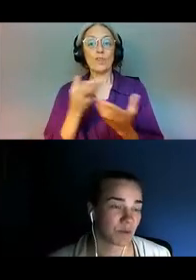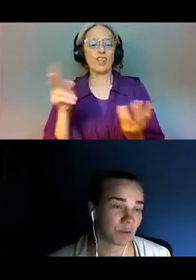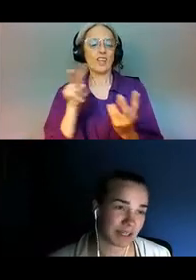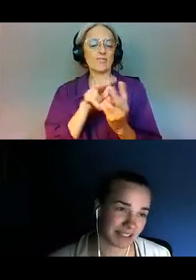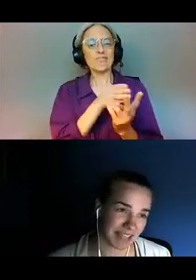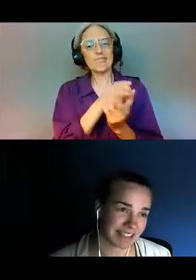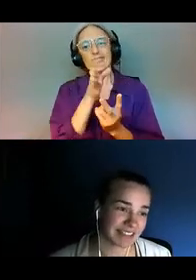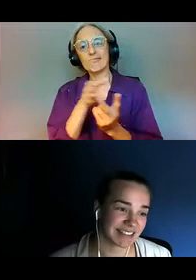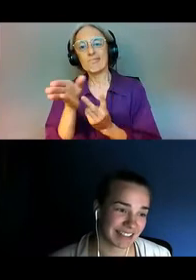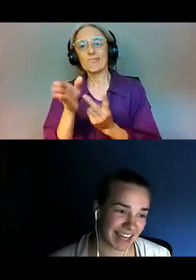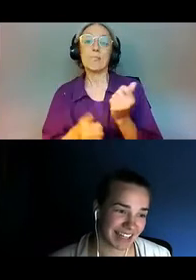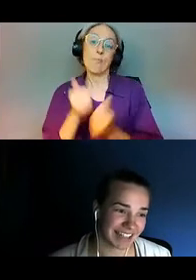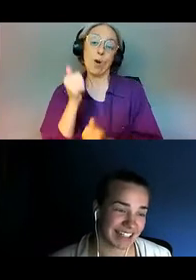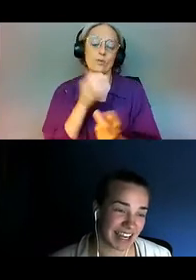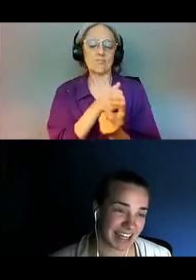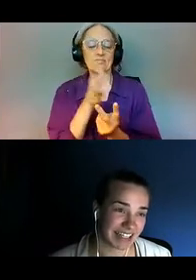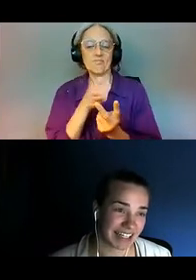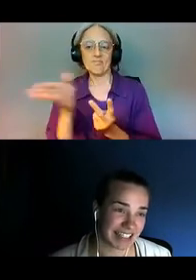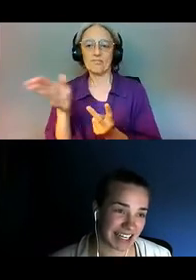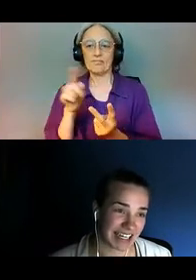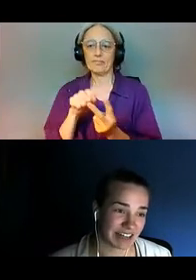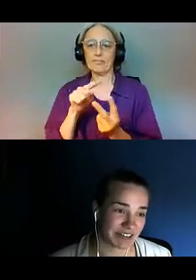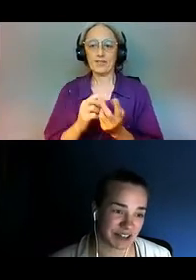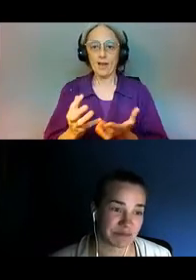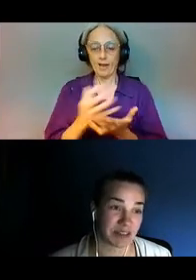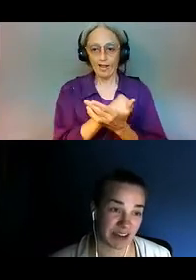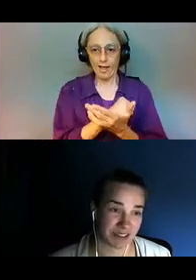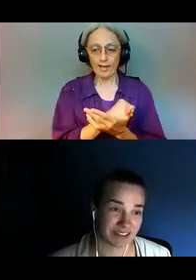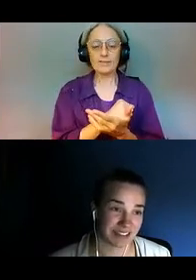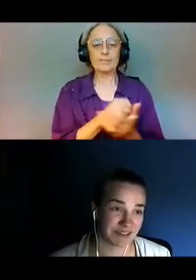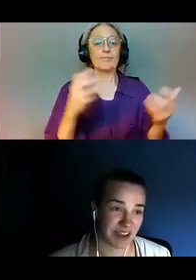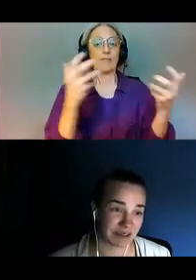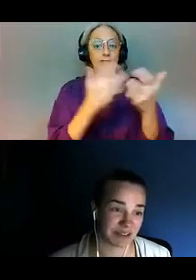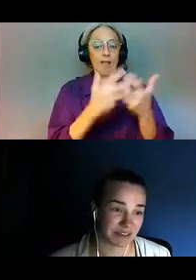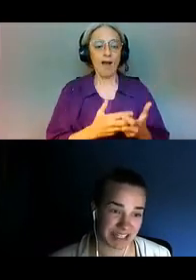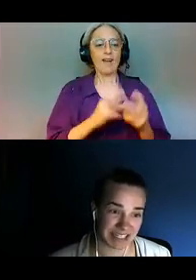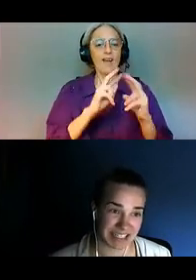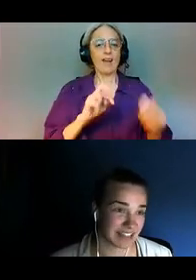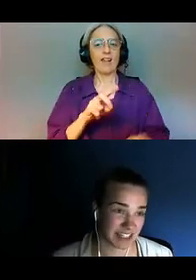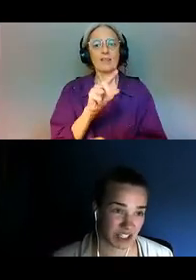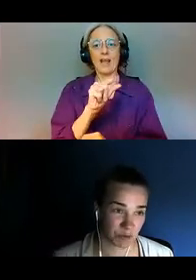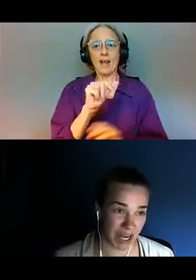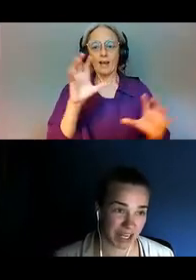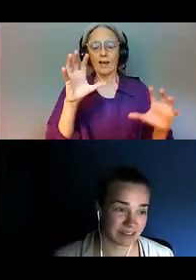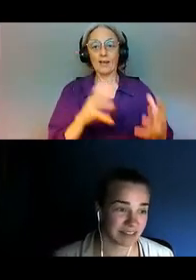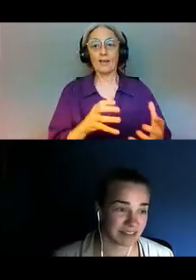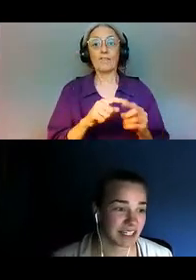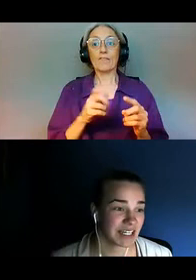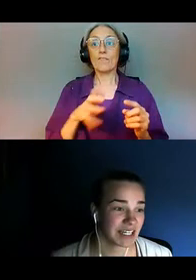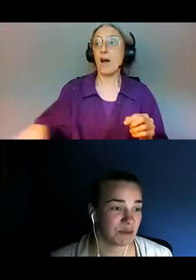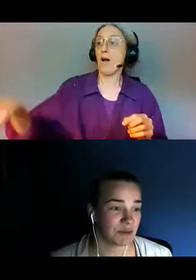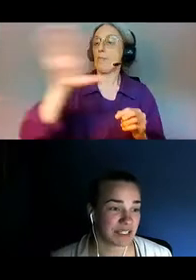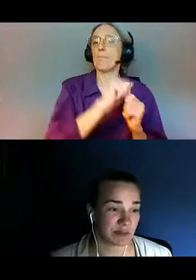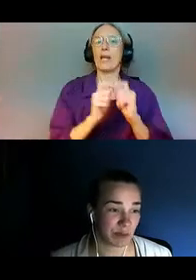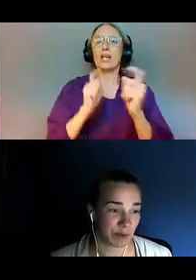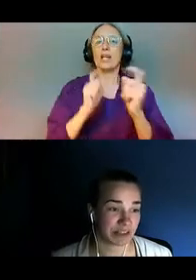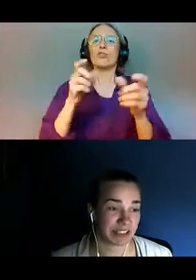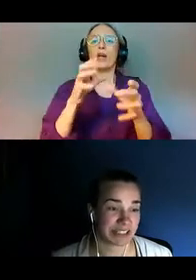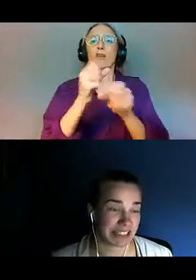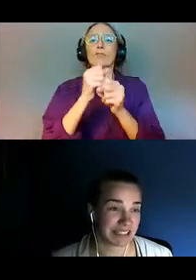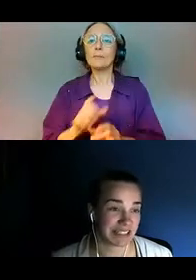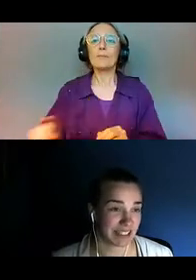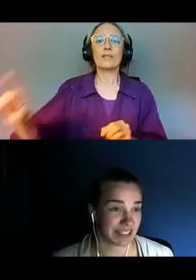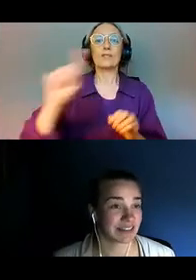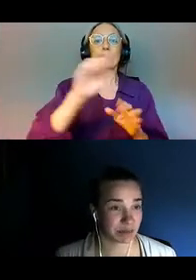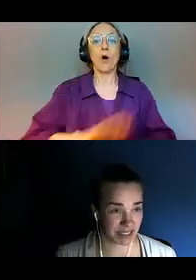mostly. We collect, align, and analyze data from thousands of VAWA grantees nationwide. We